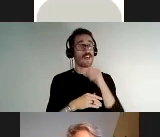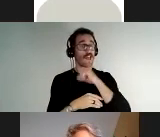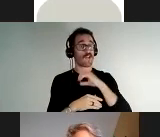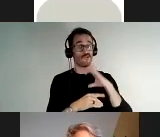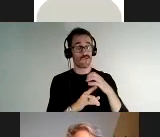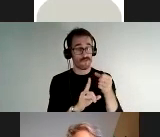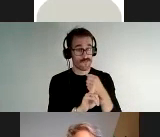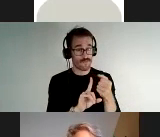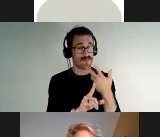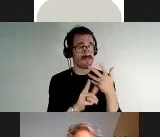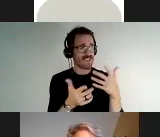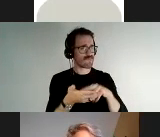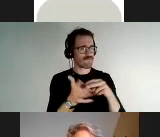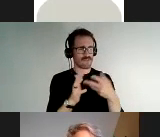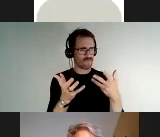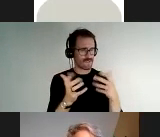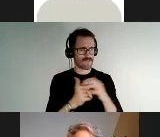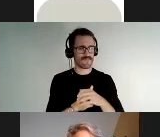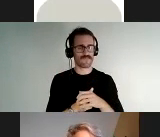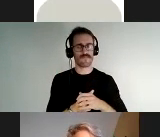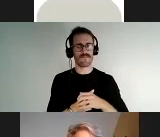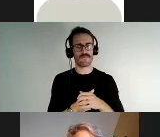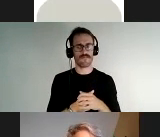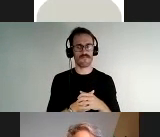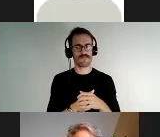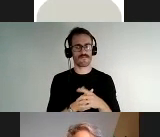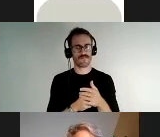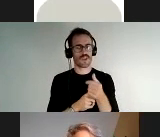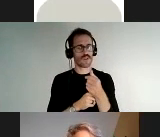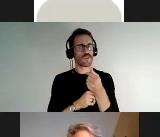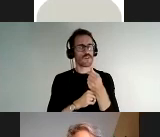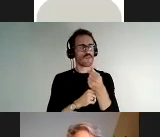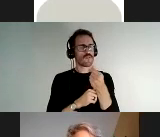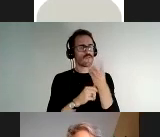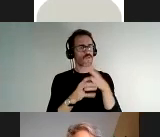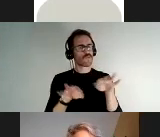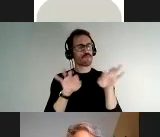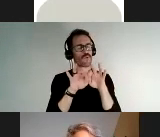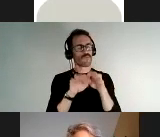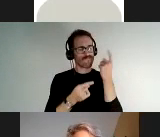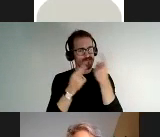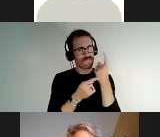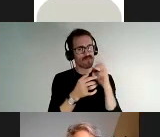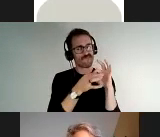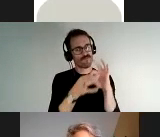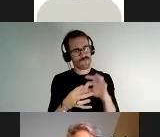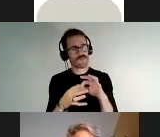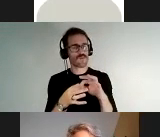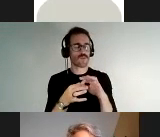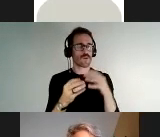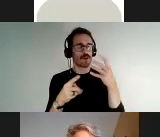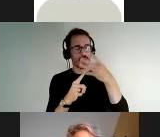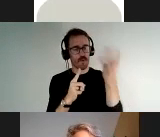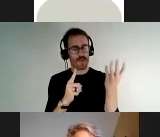affects these communities? Some specific considerations for queer and trans seniors. We'll also present